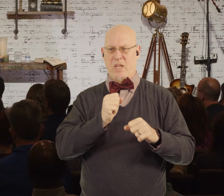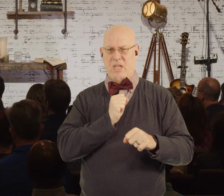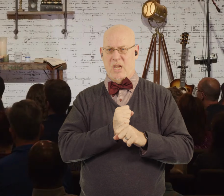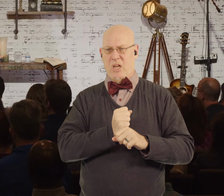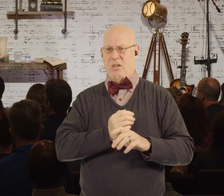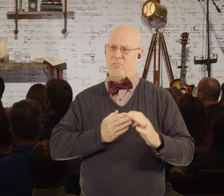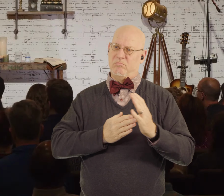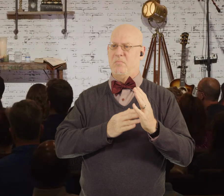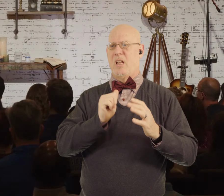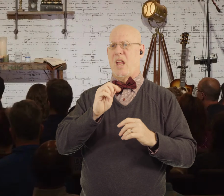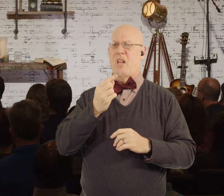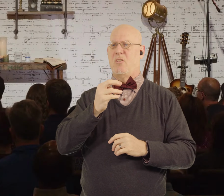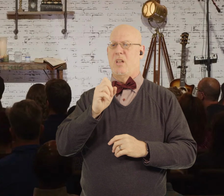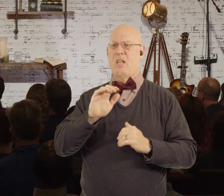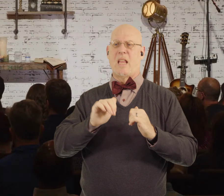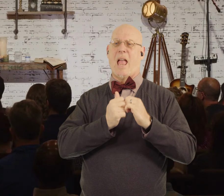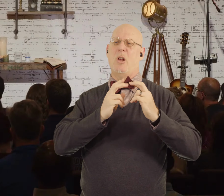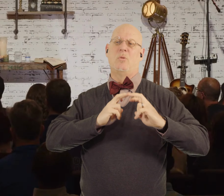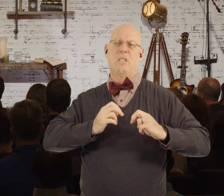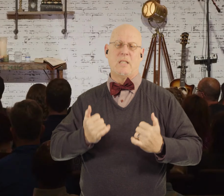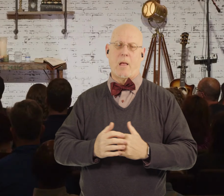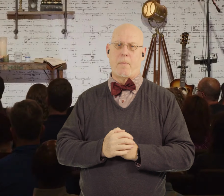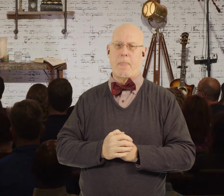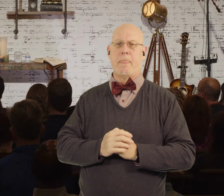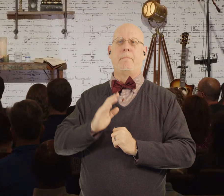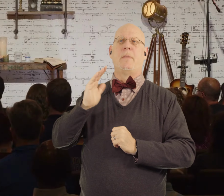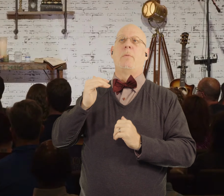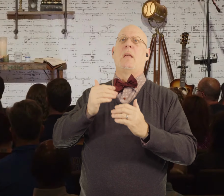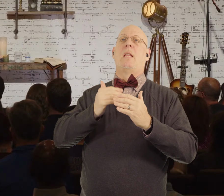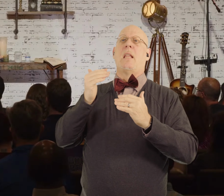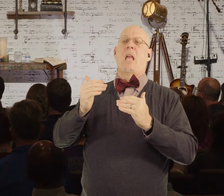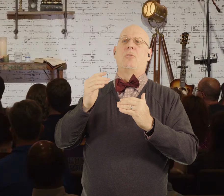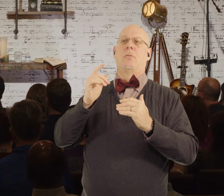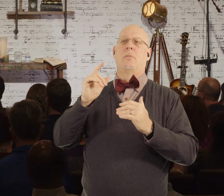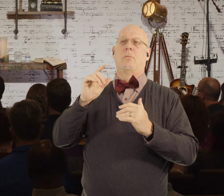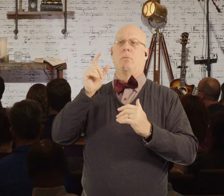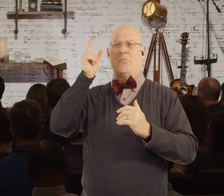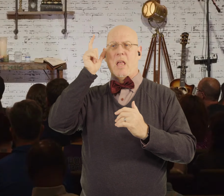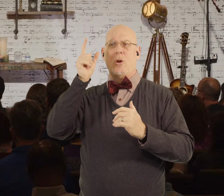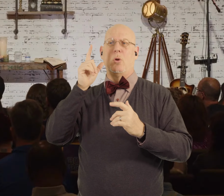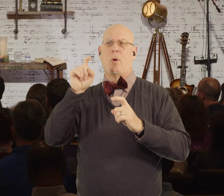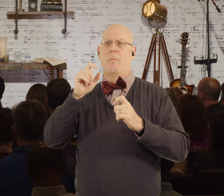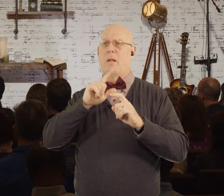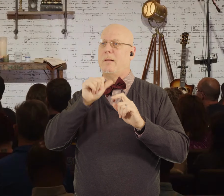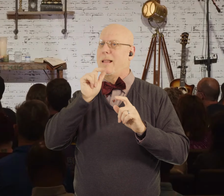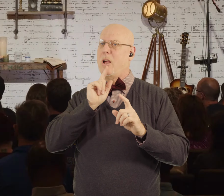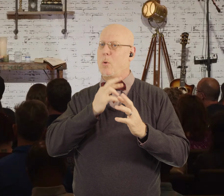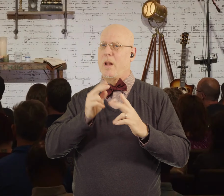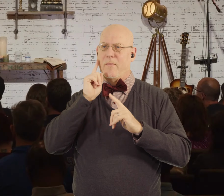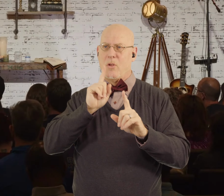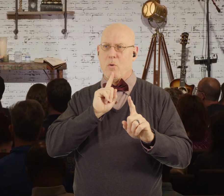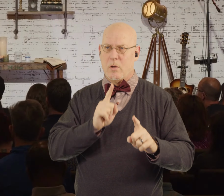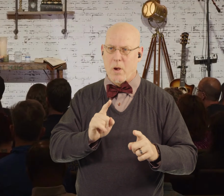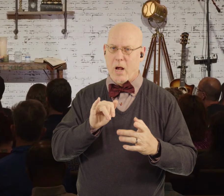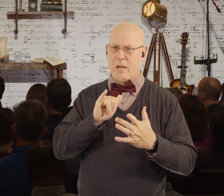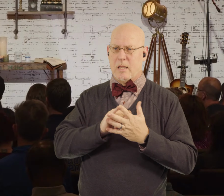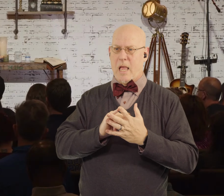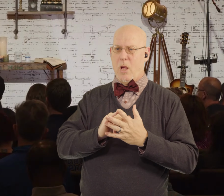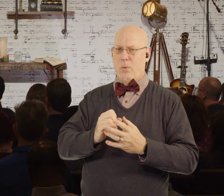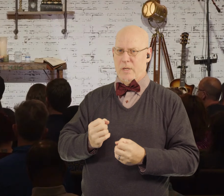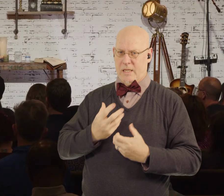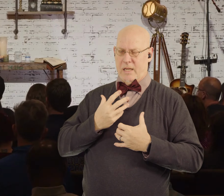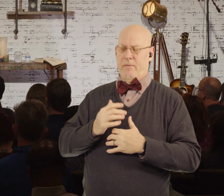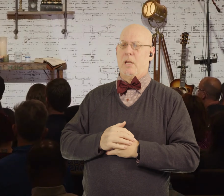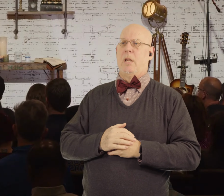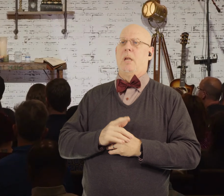reputable evangelist, and now 40 years as an agnostic, how do you assess him now? It seemed like the next logical question, Strobel says, but I wasn't ready for the